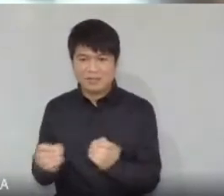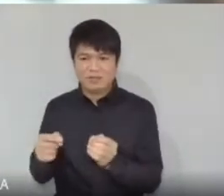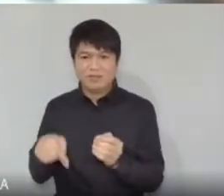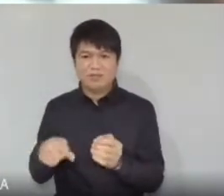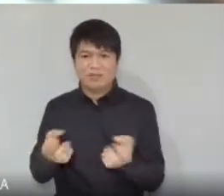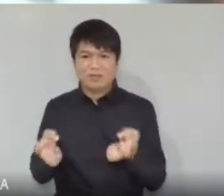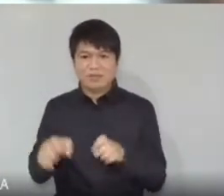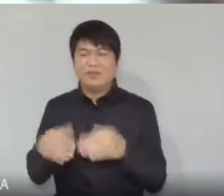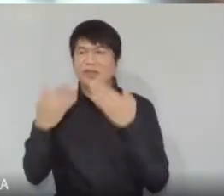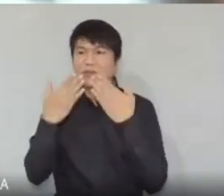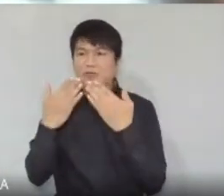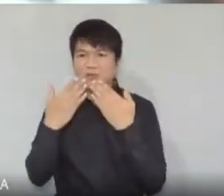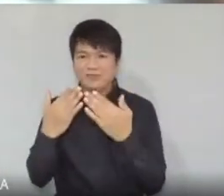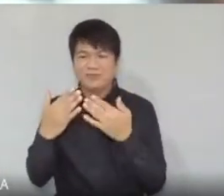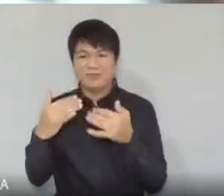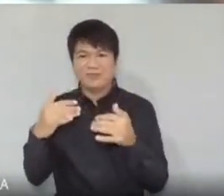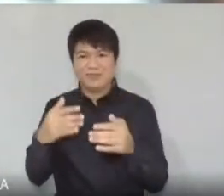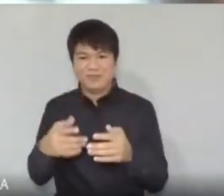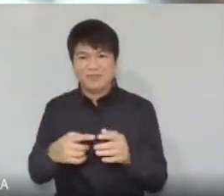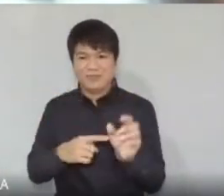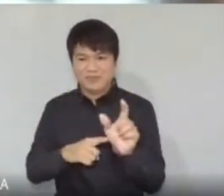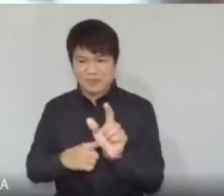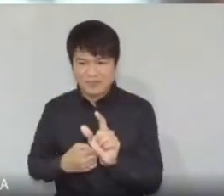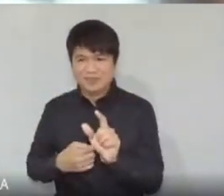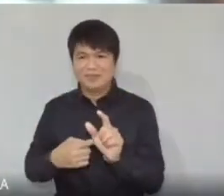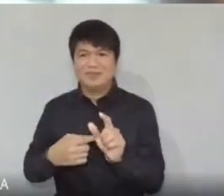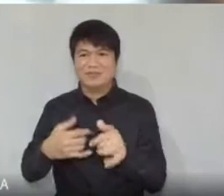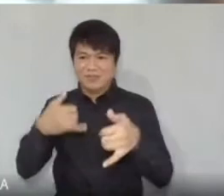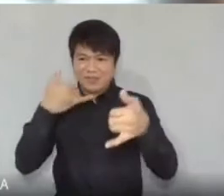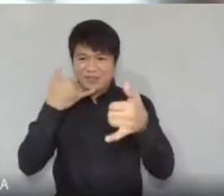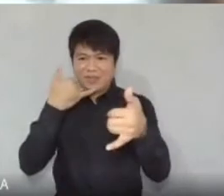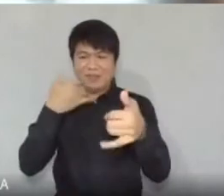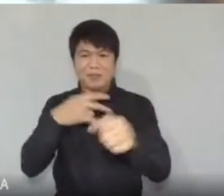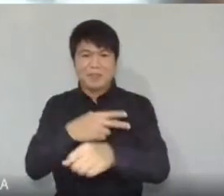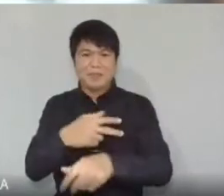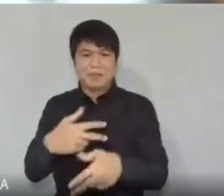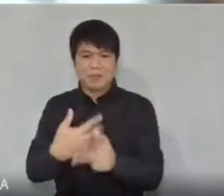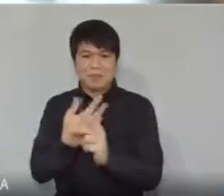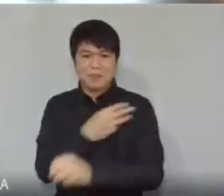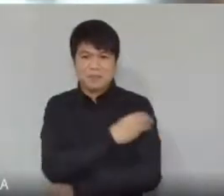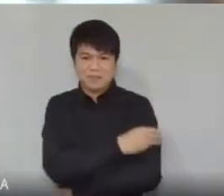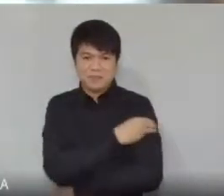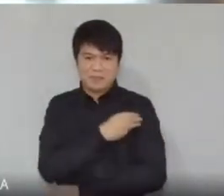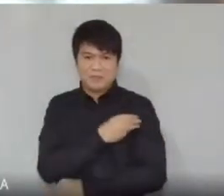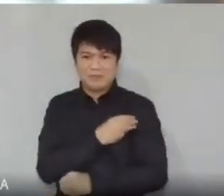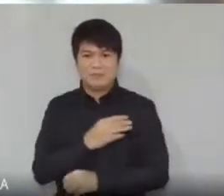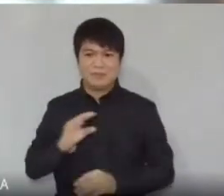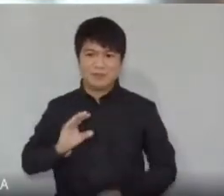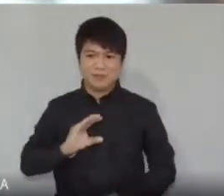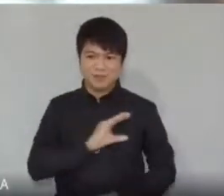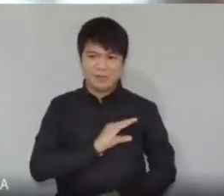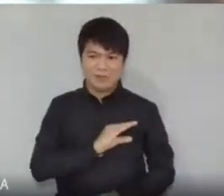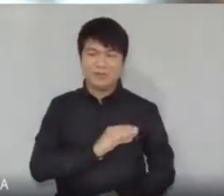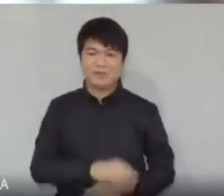now becomes necessary because of the two major developments affecting healthcare delivery, the Universal Healthcare Act